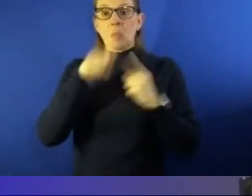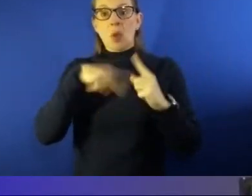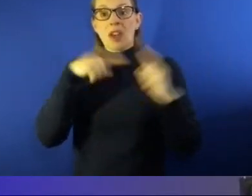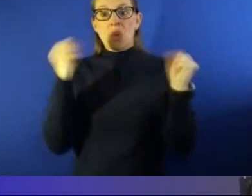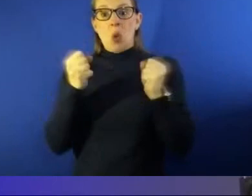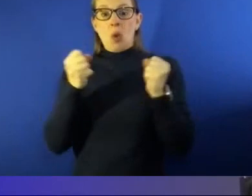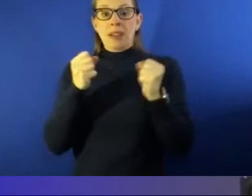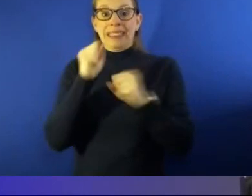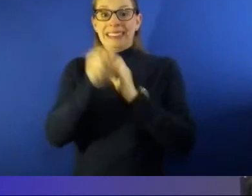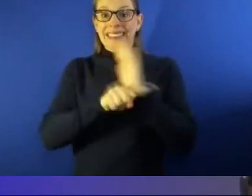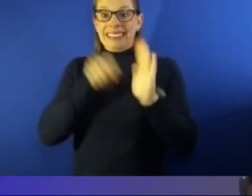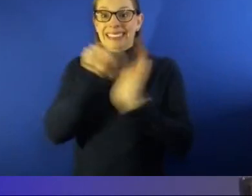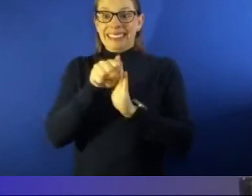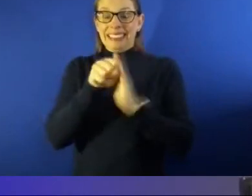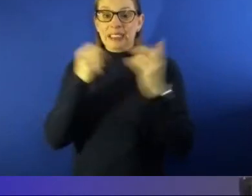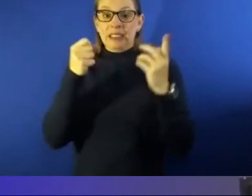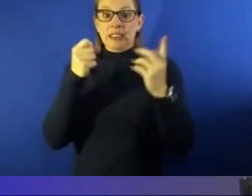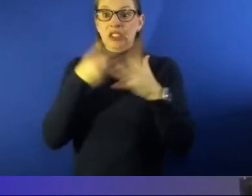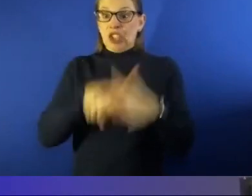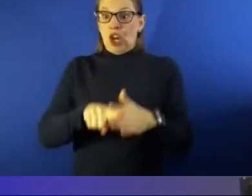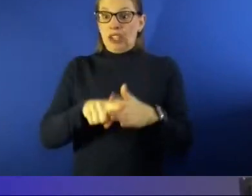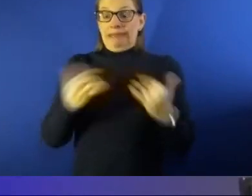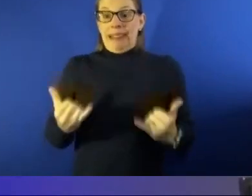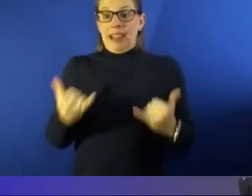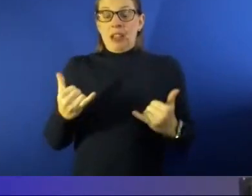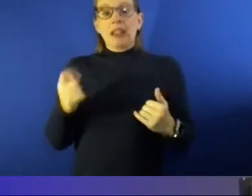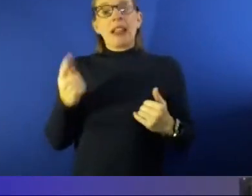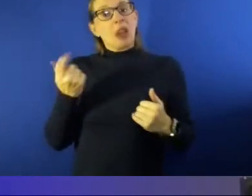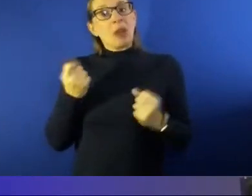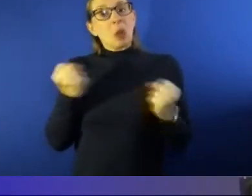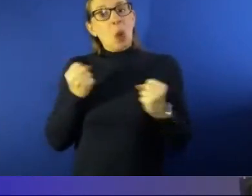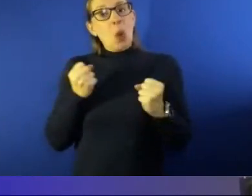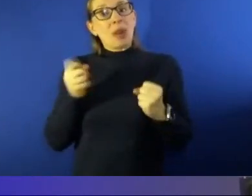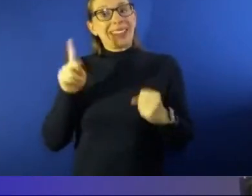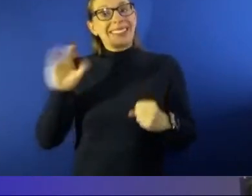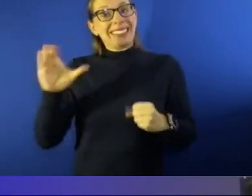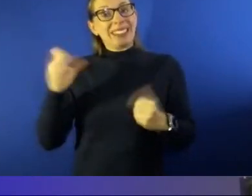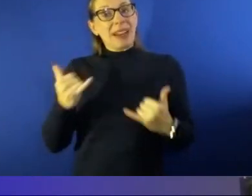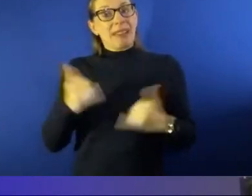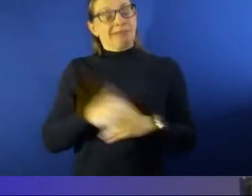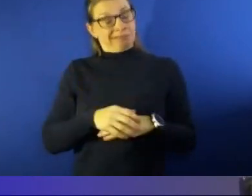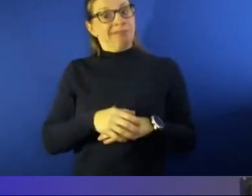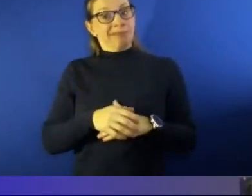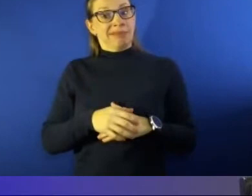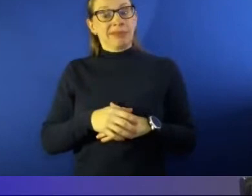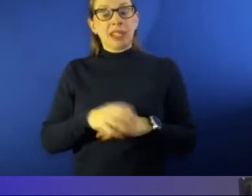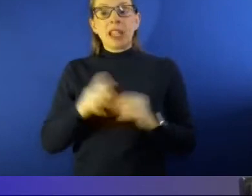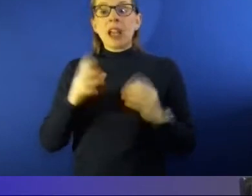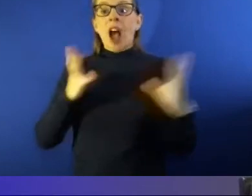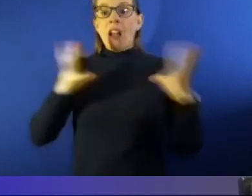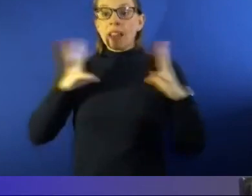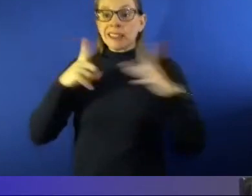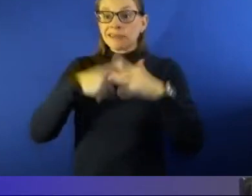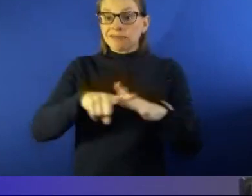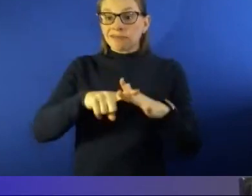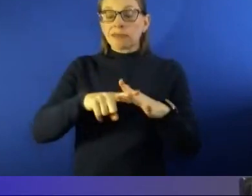it's a little chilly this morning in Kansas City. And so, as we head into the holidays, as we head into the winter months, please take this as